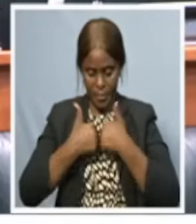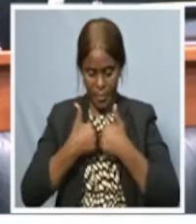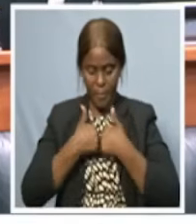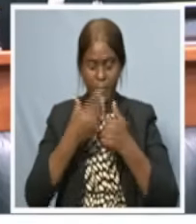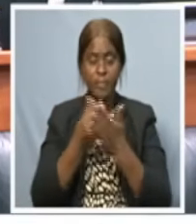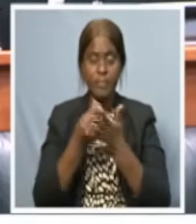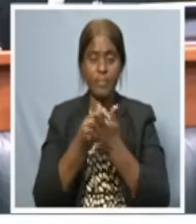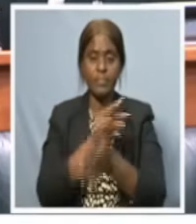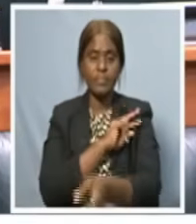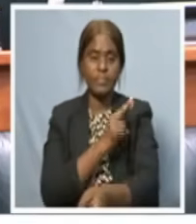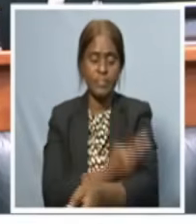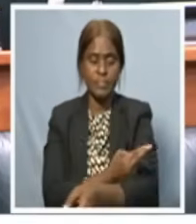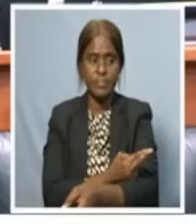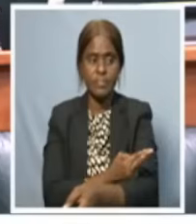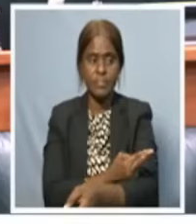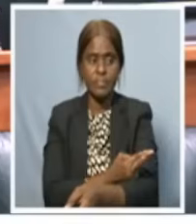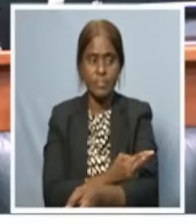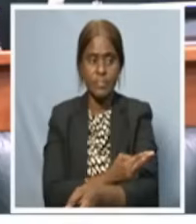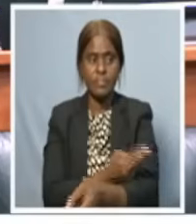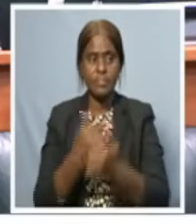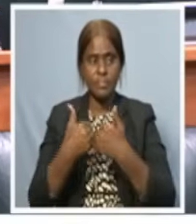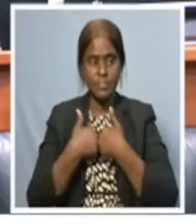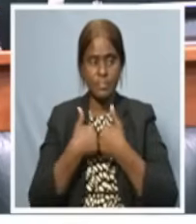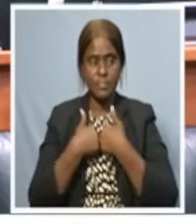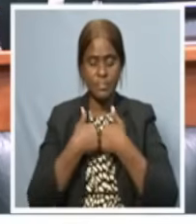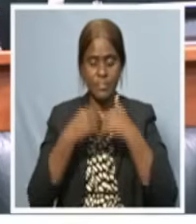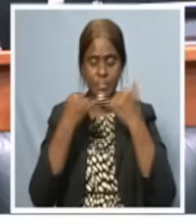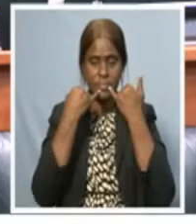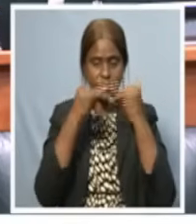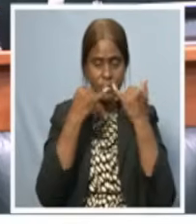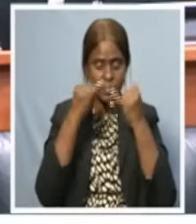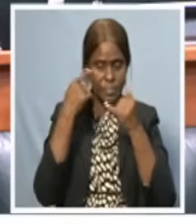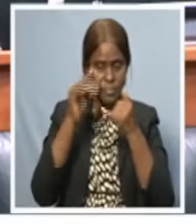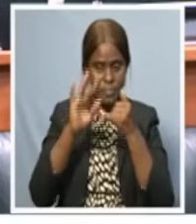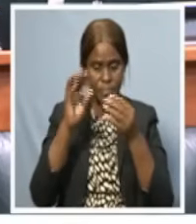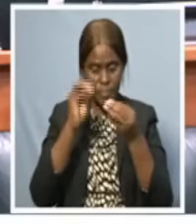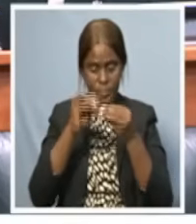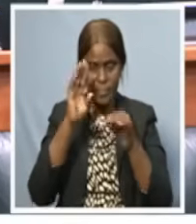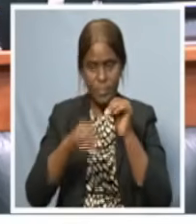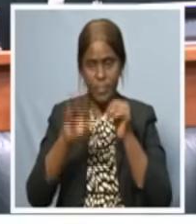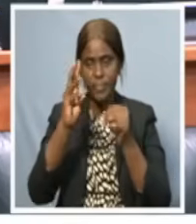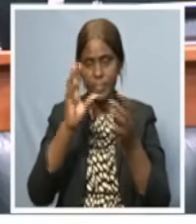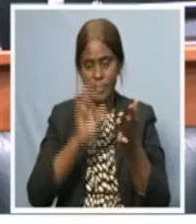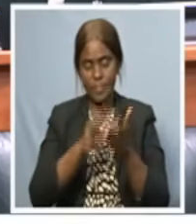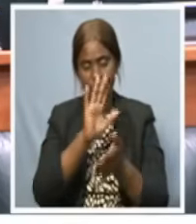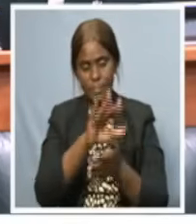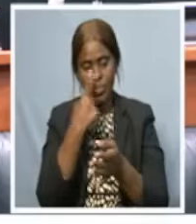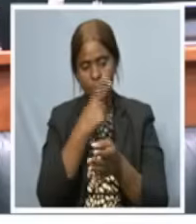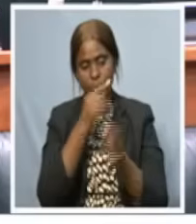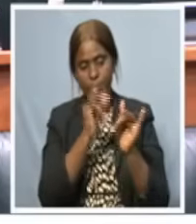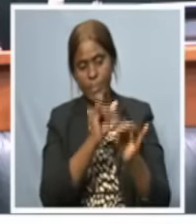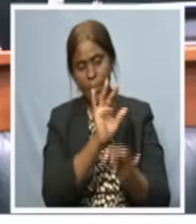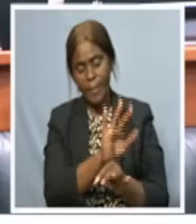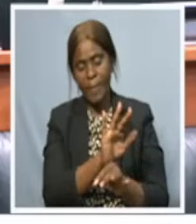the resources. We have the data for the more than 6,000 who